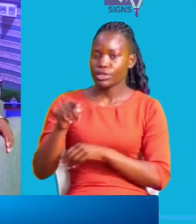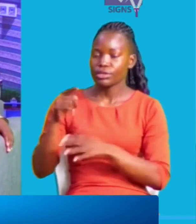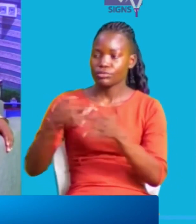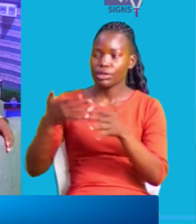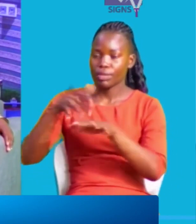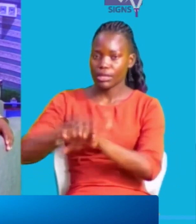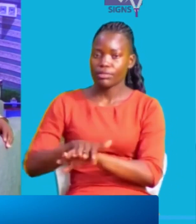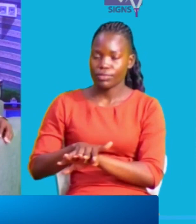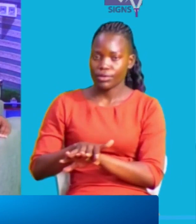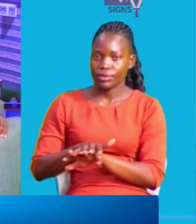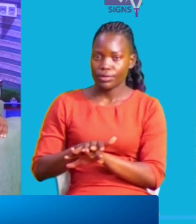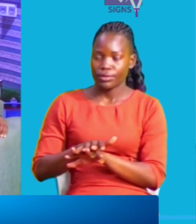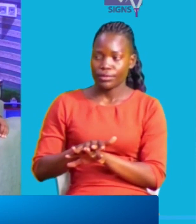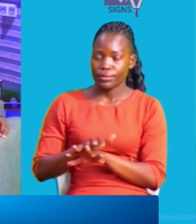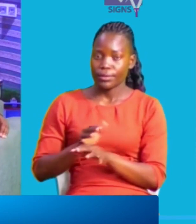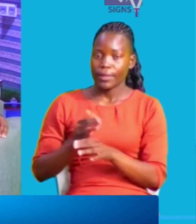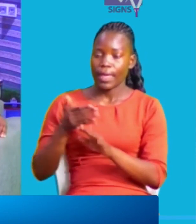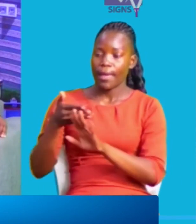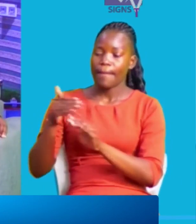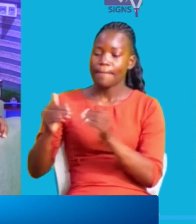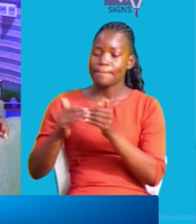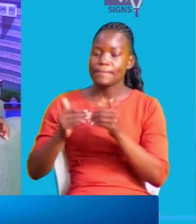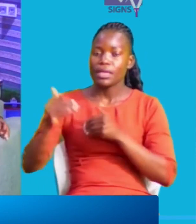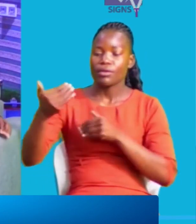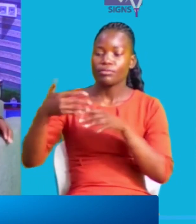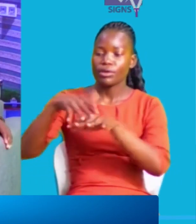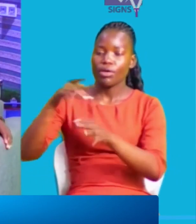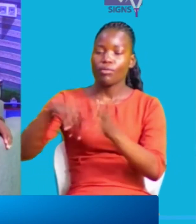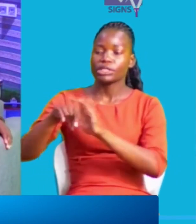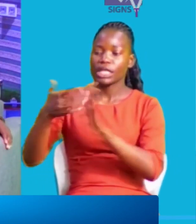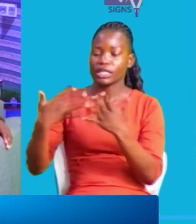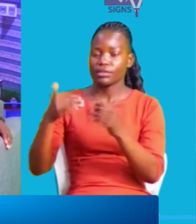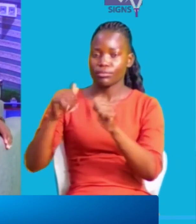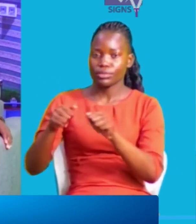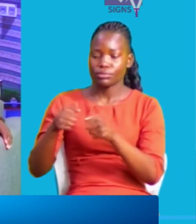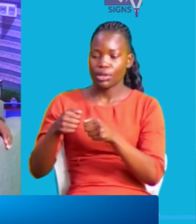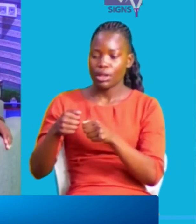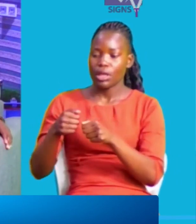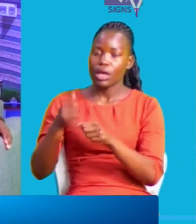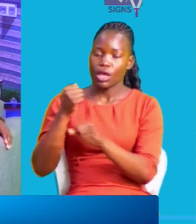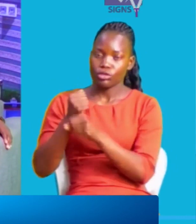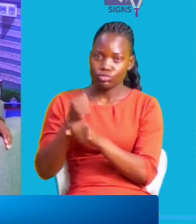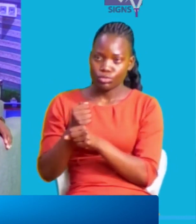mainstreaming, as you're putting it. Beyond mainstreaming, what other things do you think that we could do